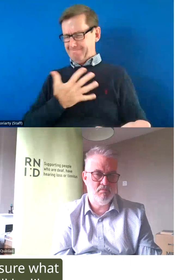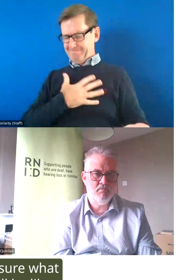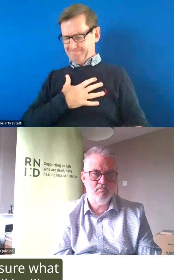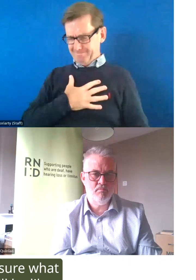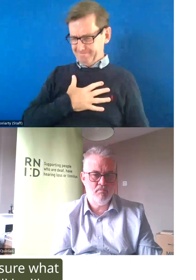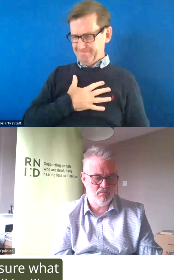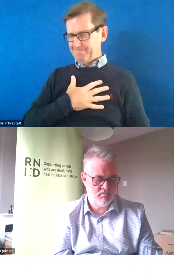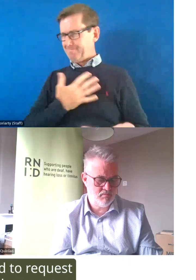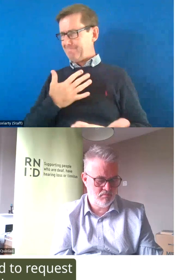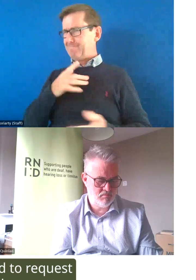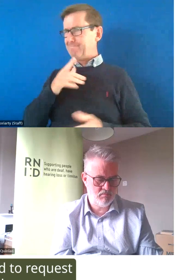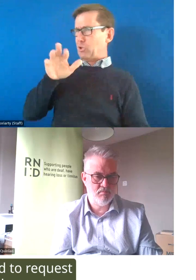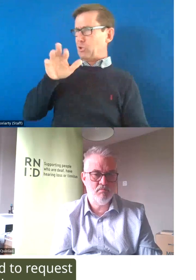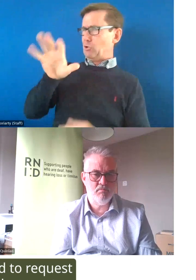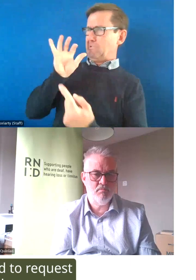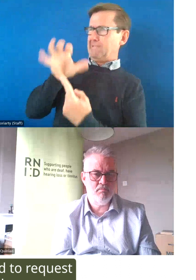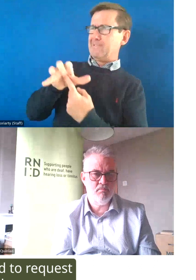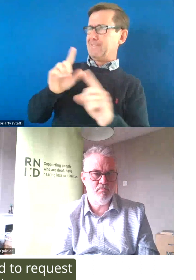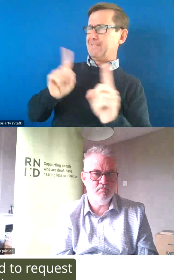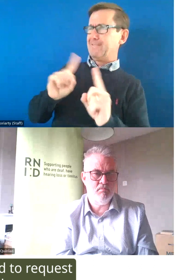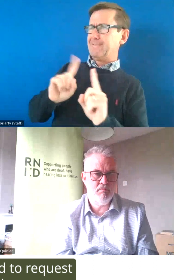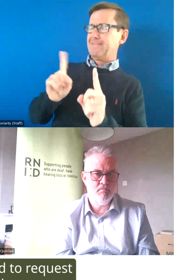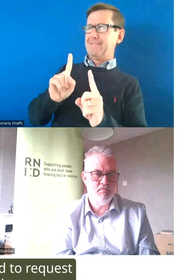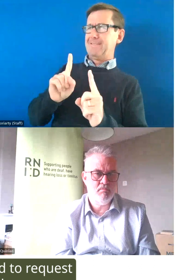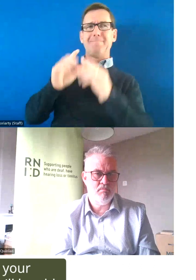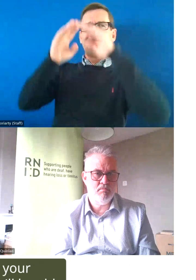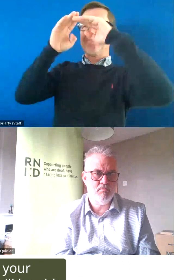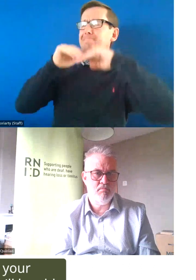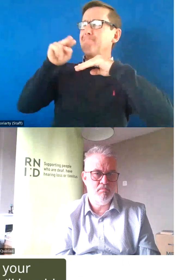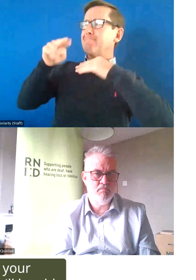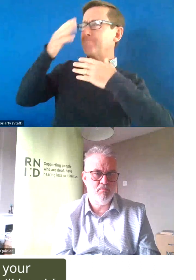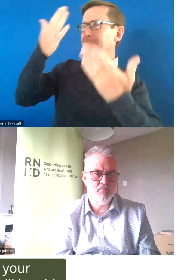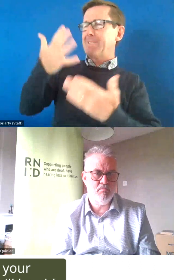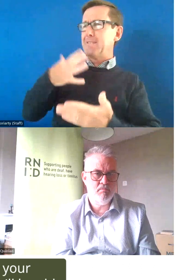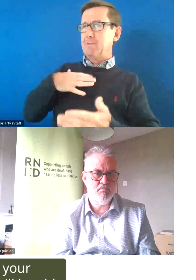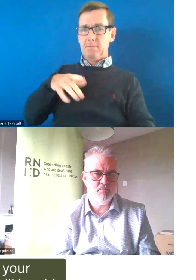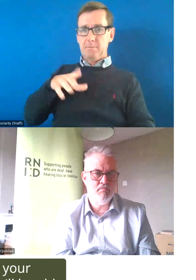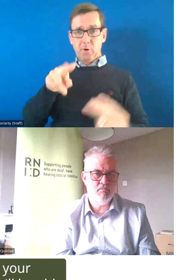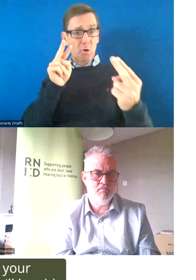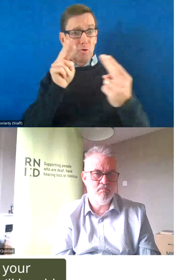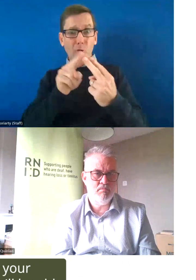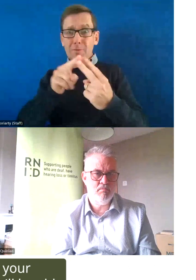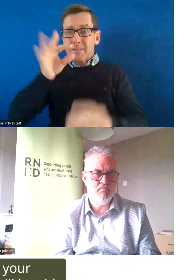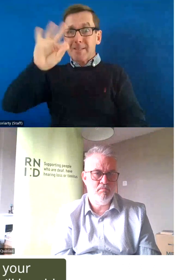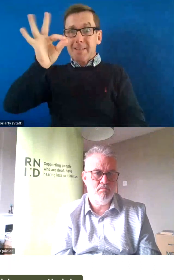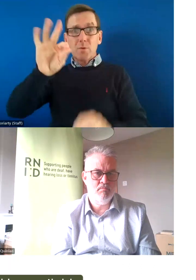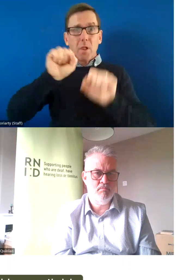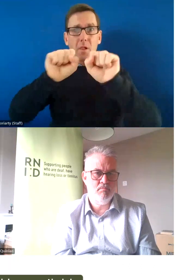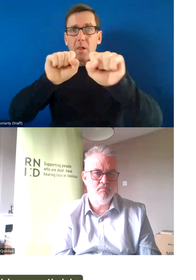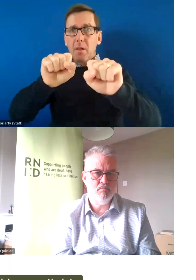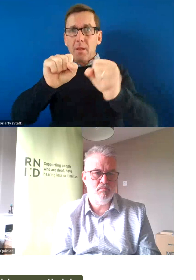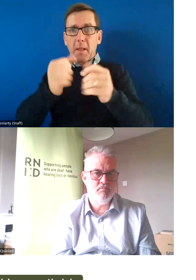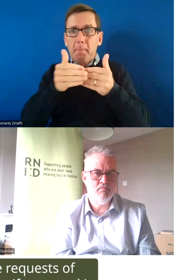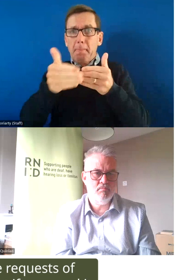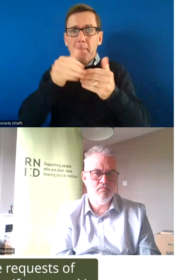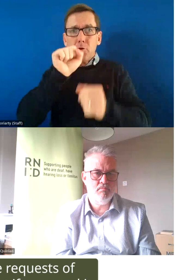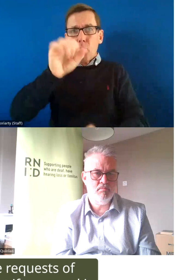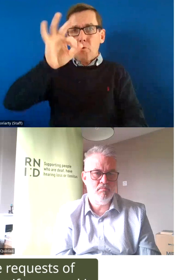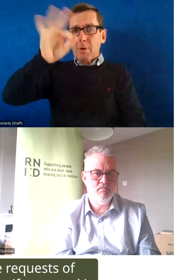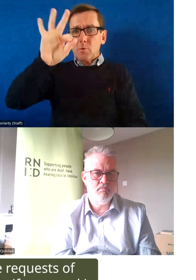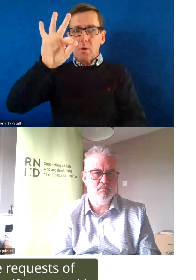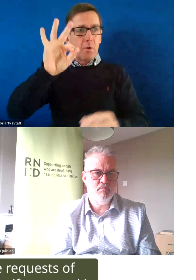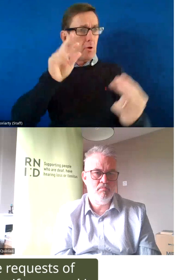the facilities will be like, or you might need to request some additional support, do contact your council, and they'll be able to tell you what will be available, and you